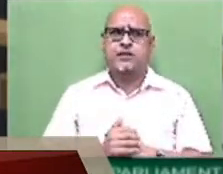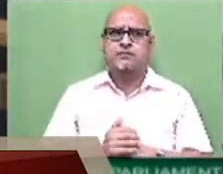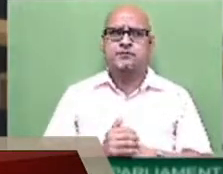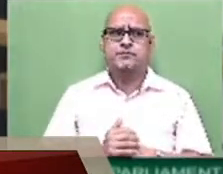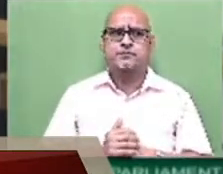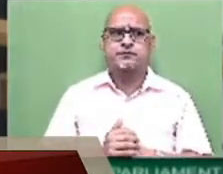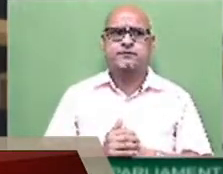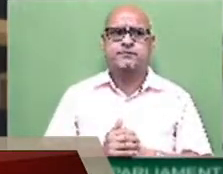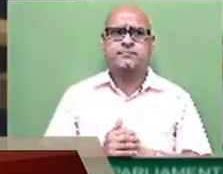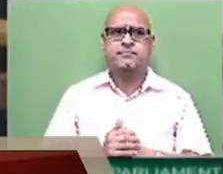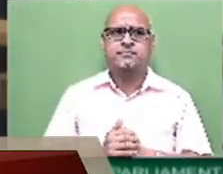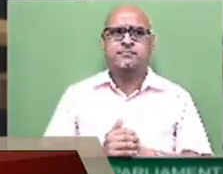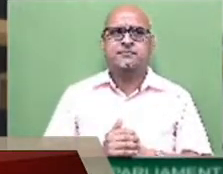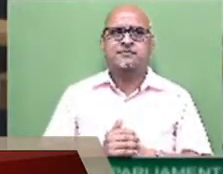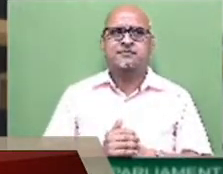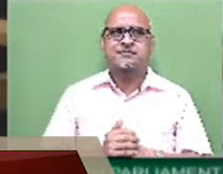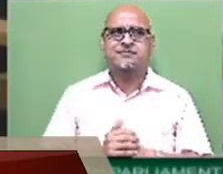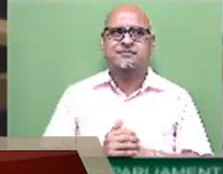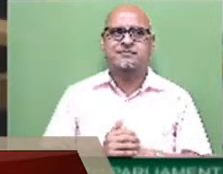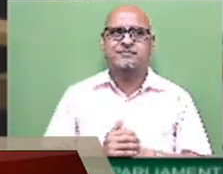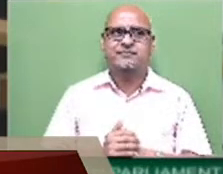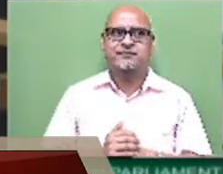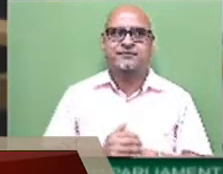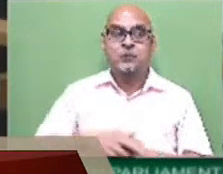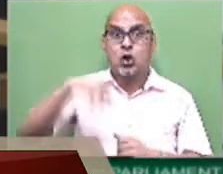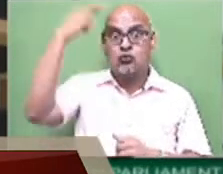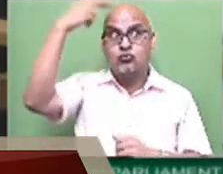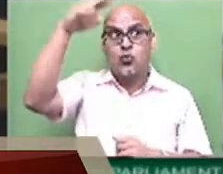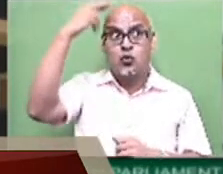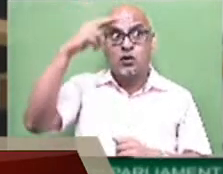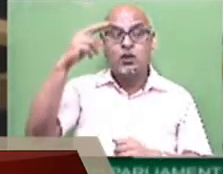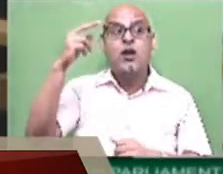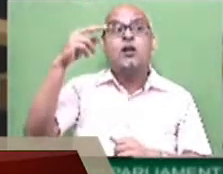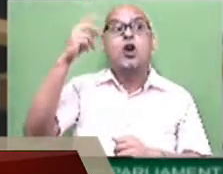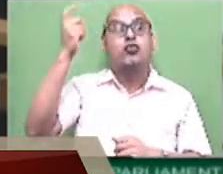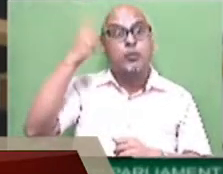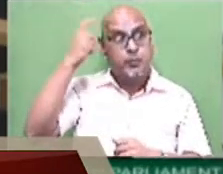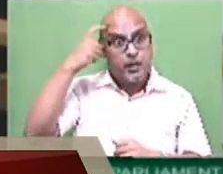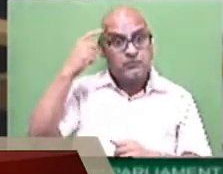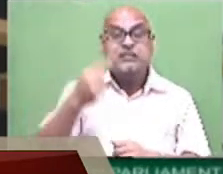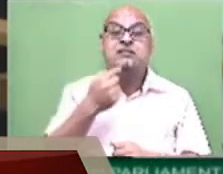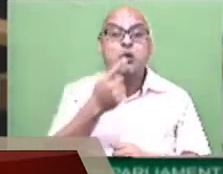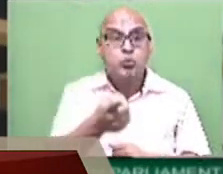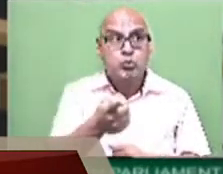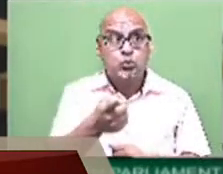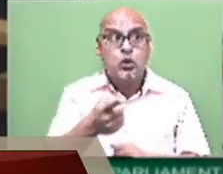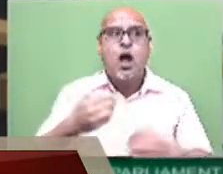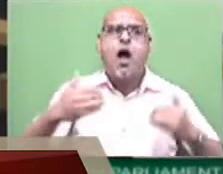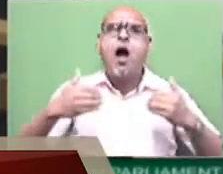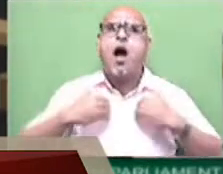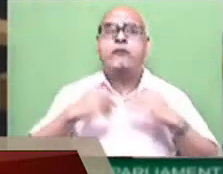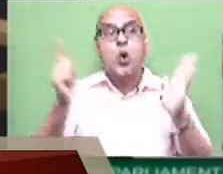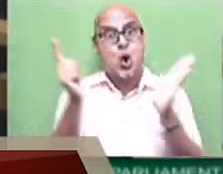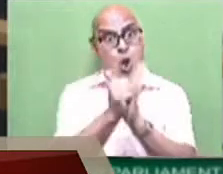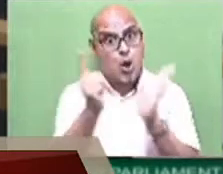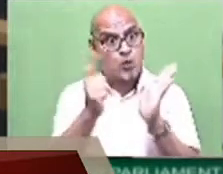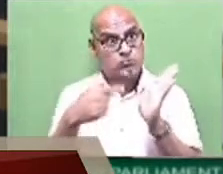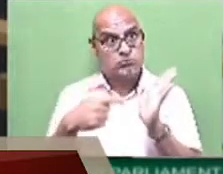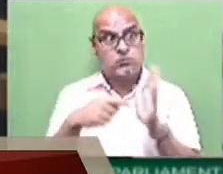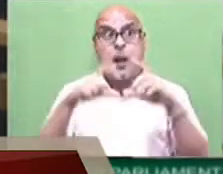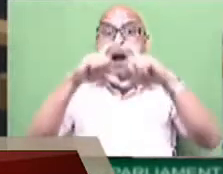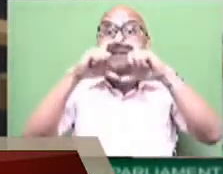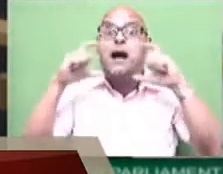making a law that can't be enforced when he spoke of the wearing of face masks. This is Loop TT, Madam President, on the 30th